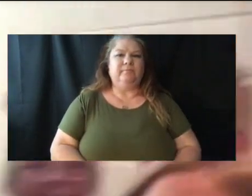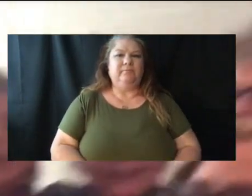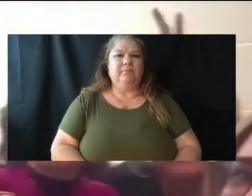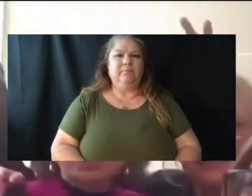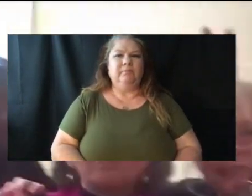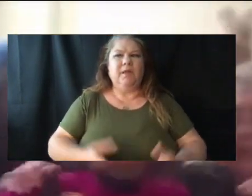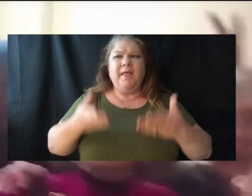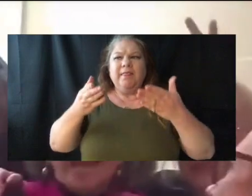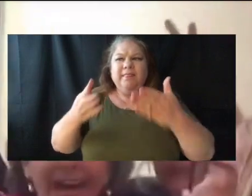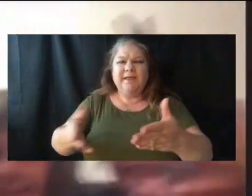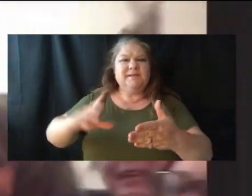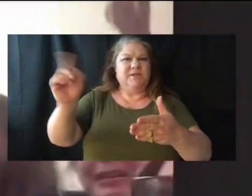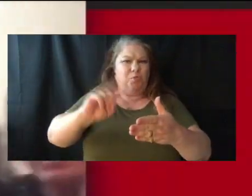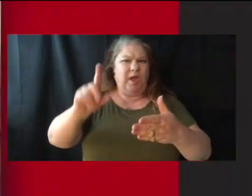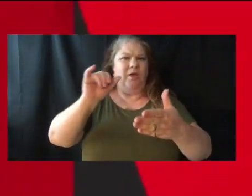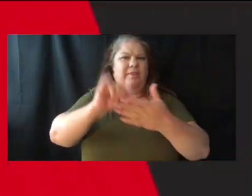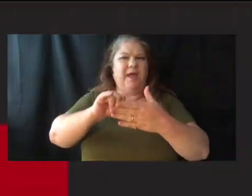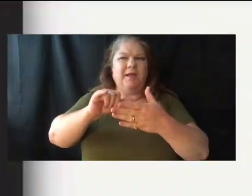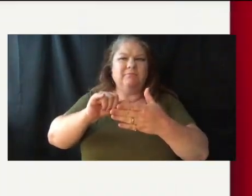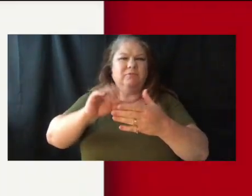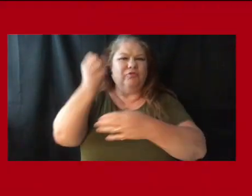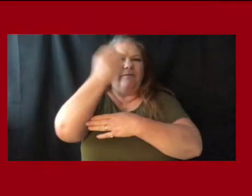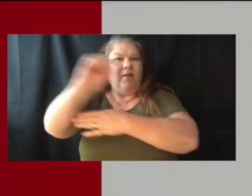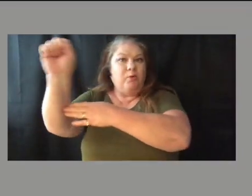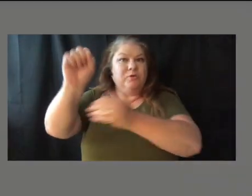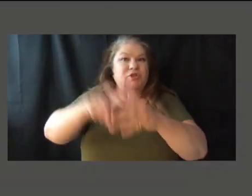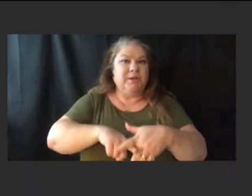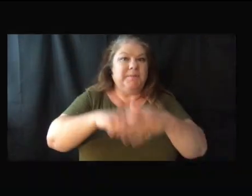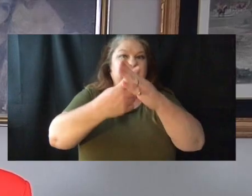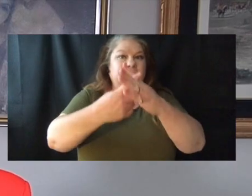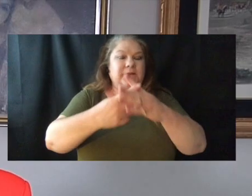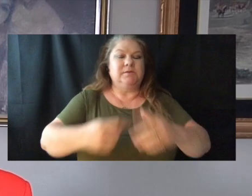where the revolution begins.